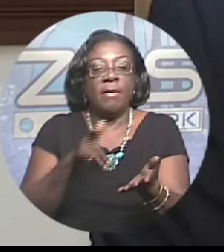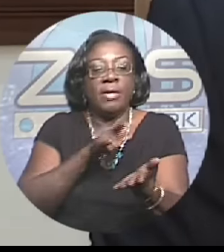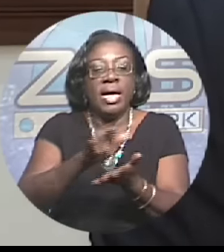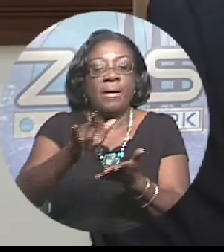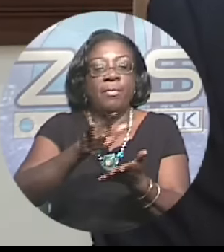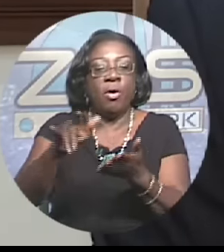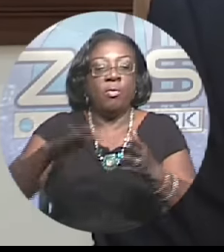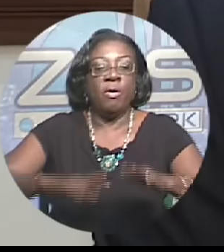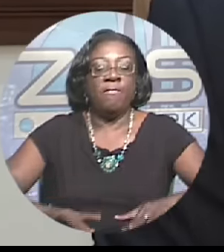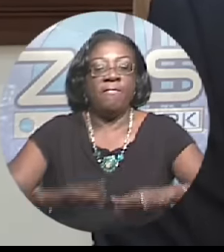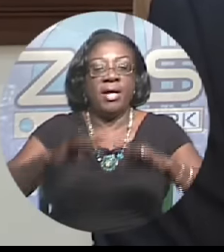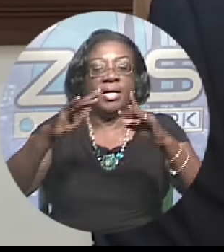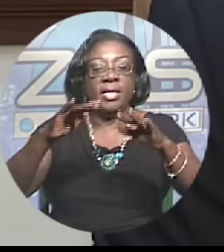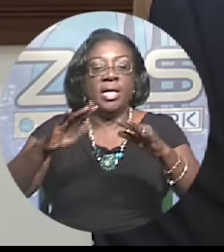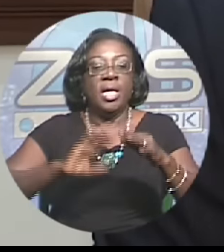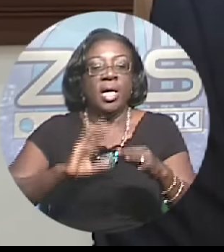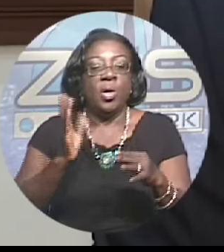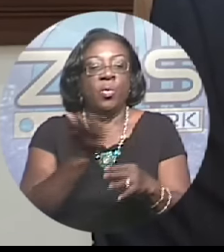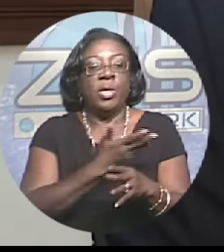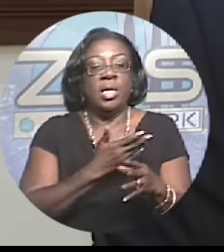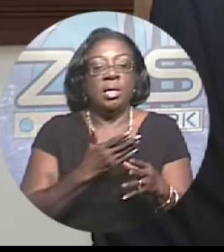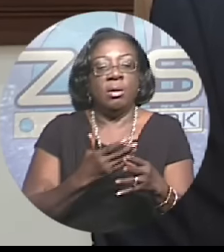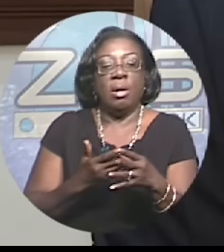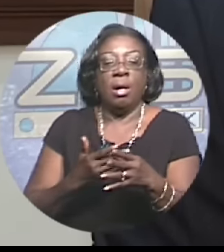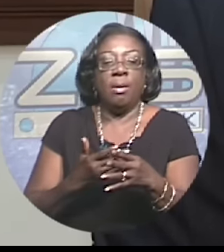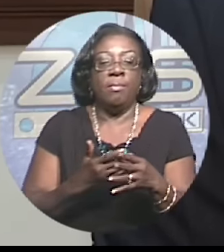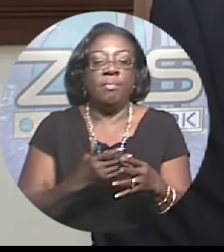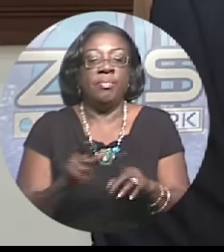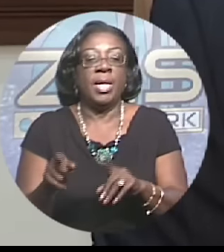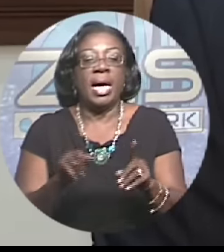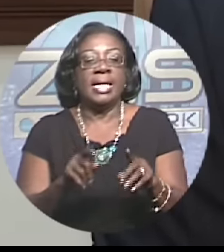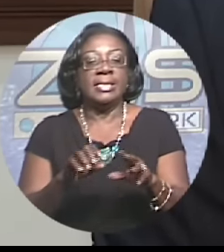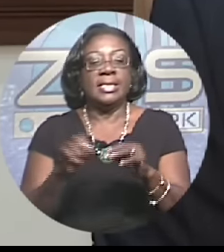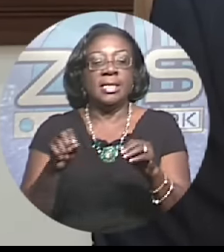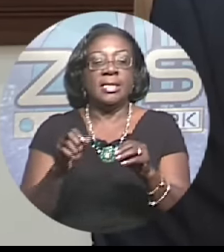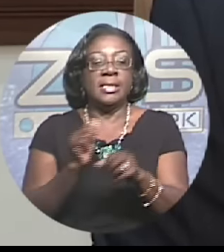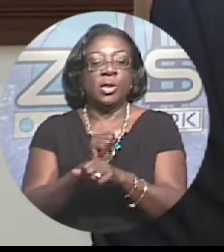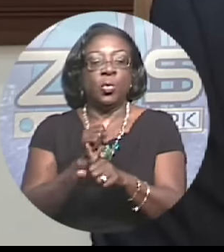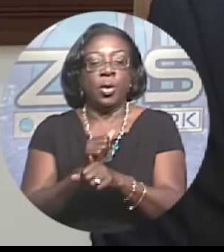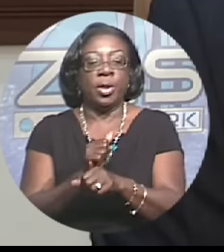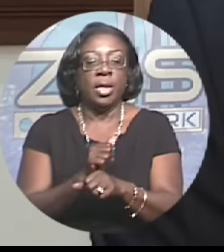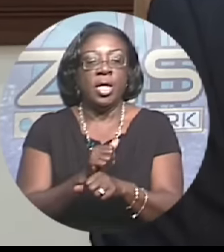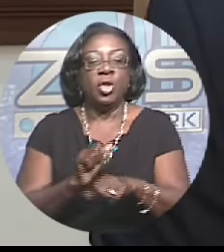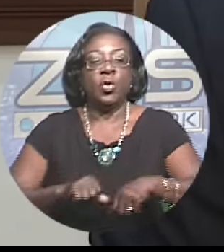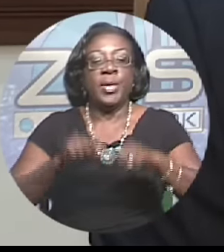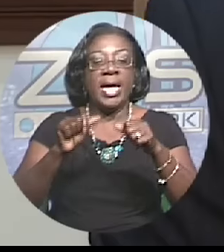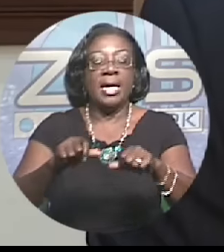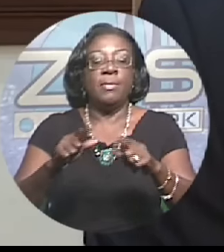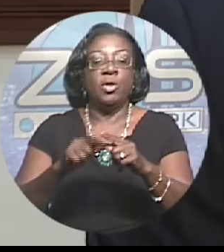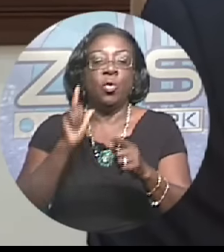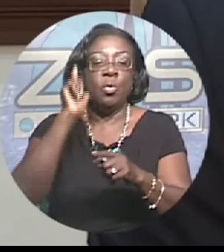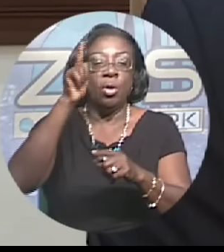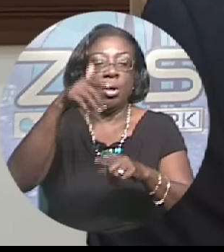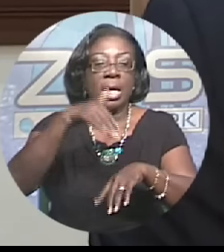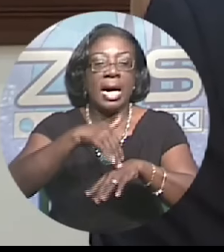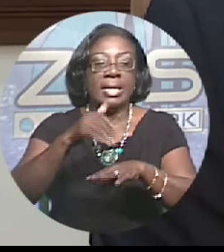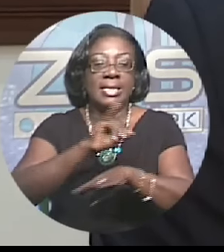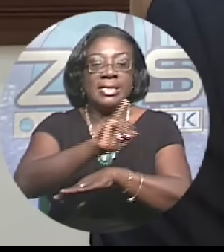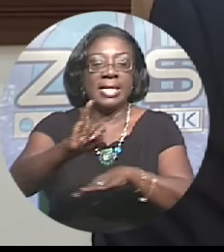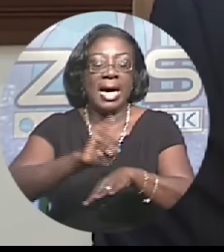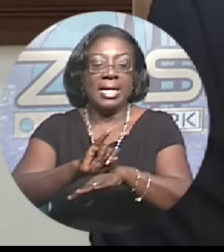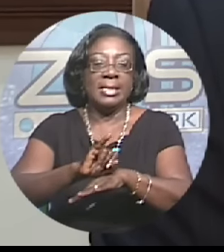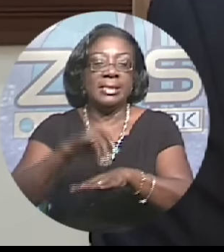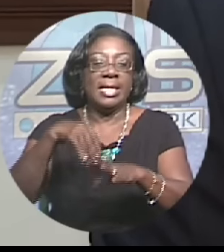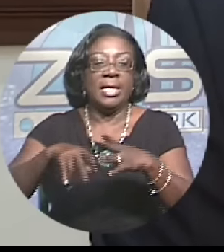I would expect the committee, in terms of as it does its work, to be able to be looking at these islands in a